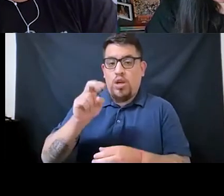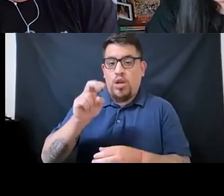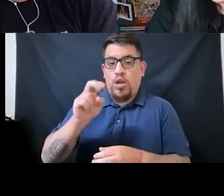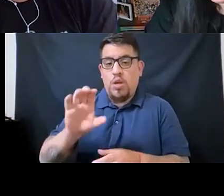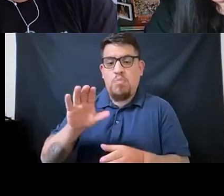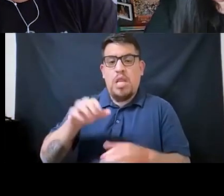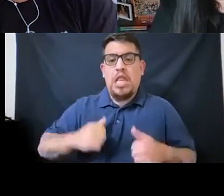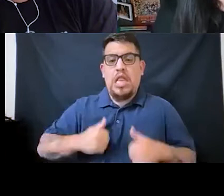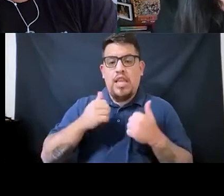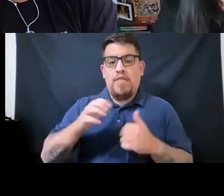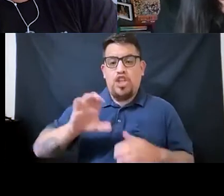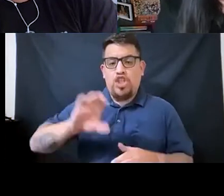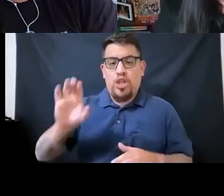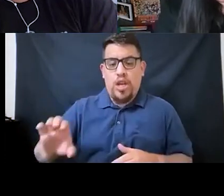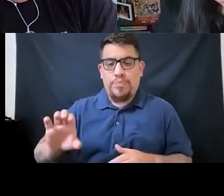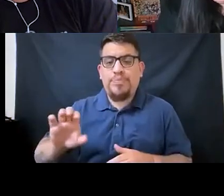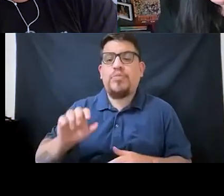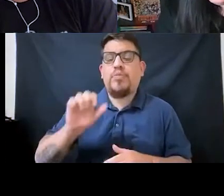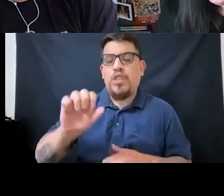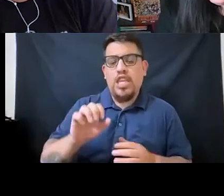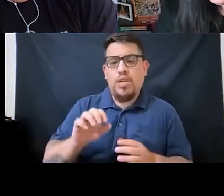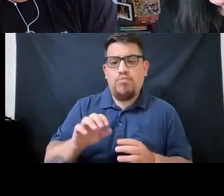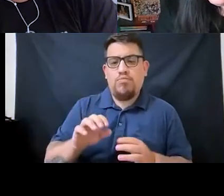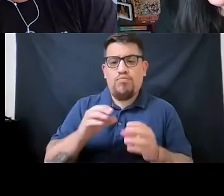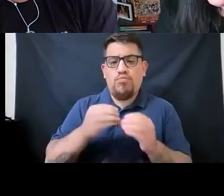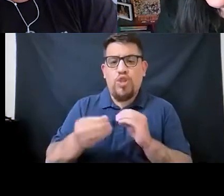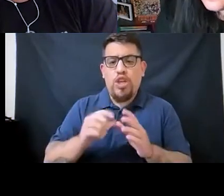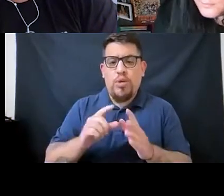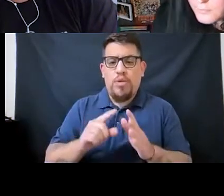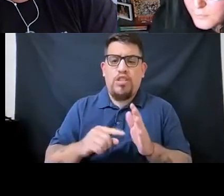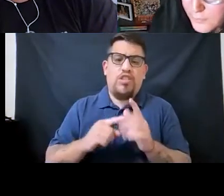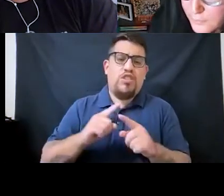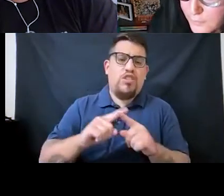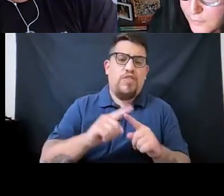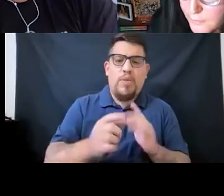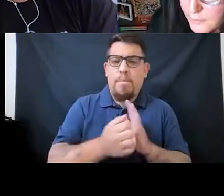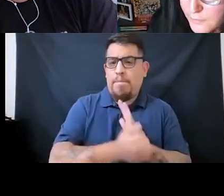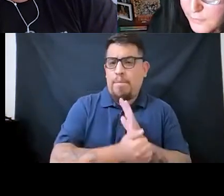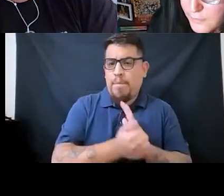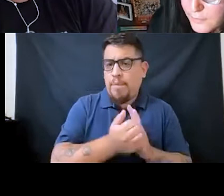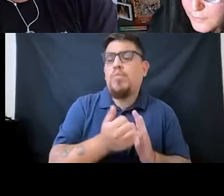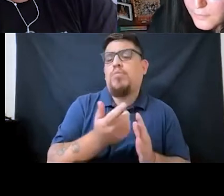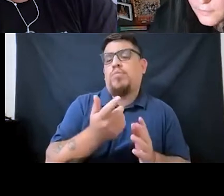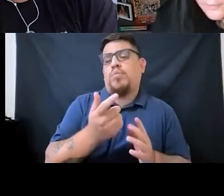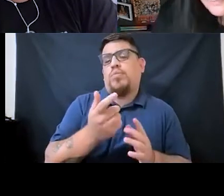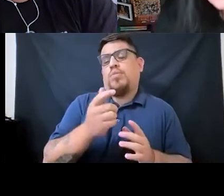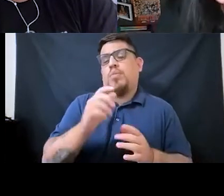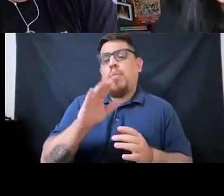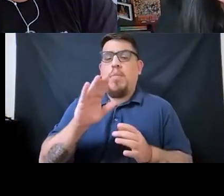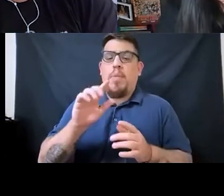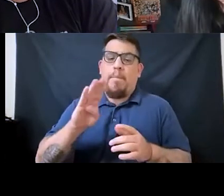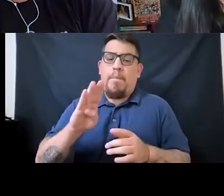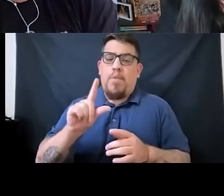Queer. His essays and reviews have appeared in The Rumpus, Brevity's nonfiction blog,